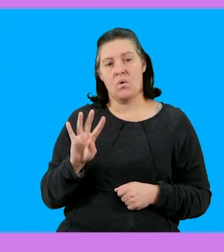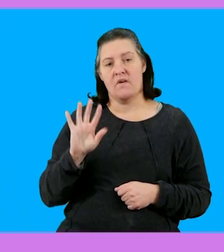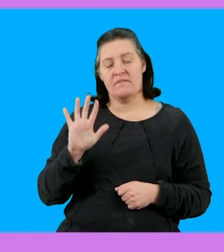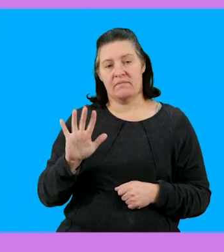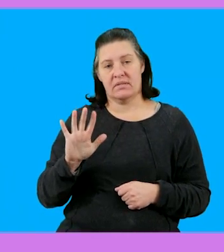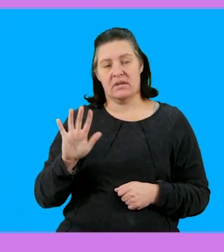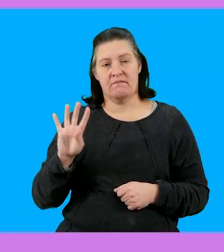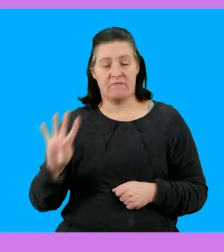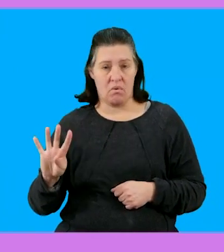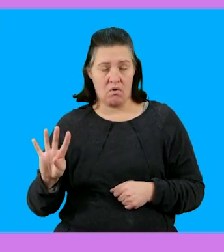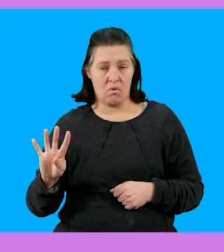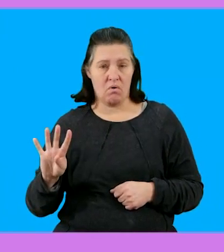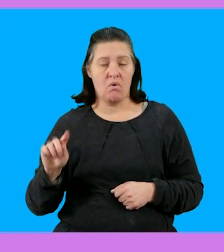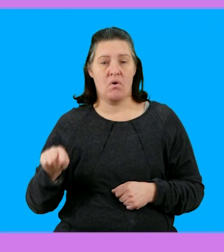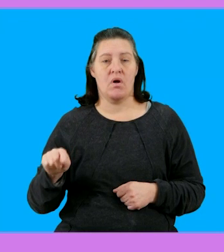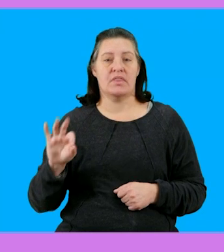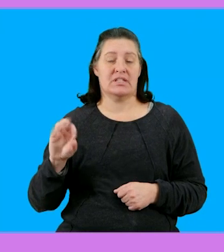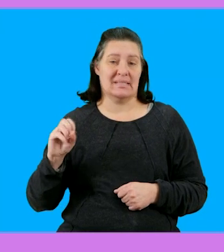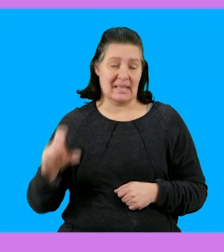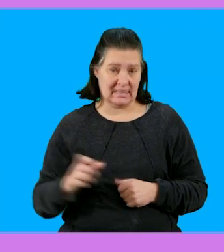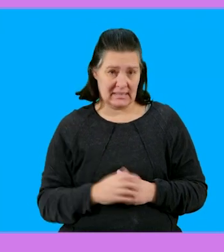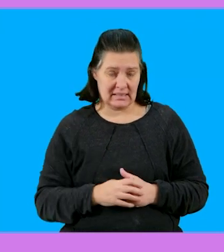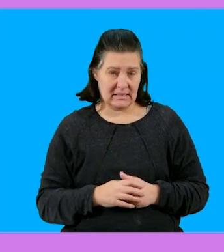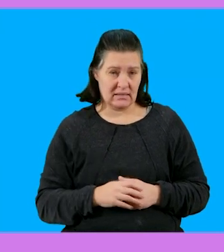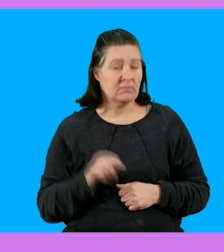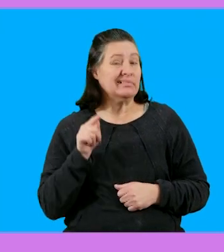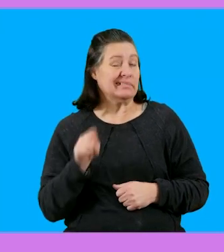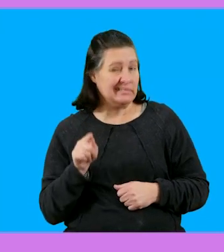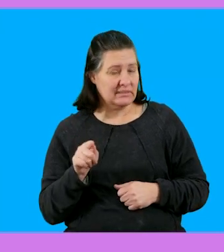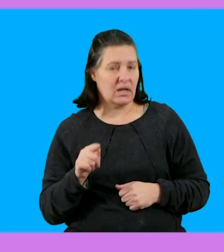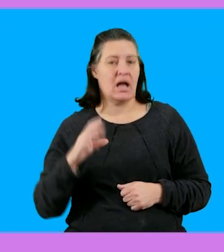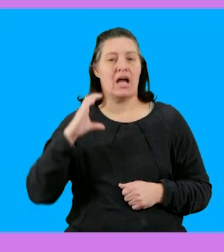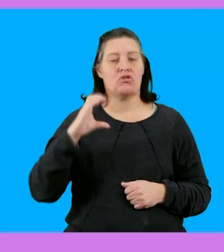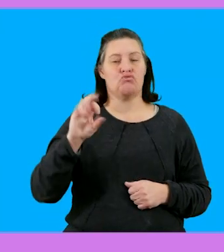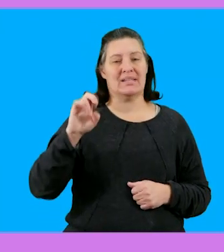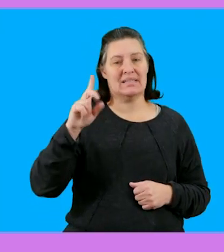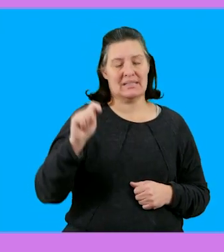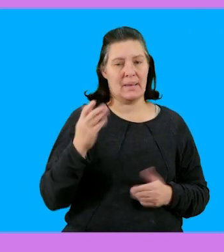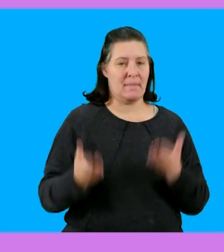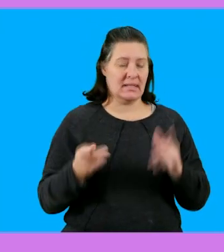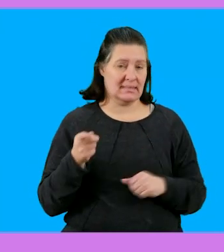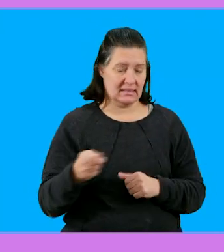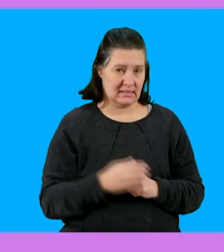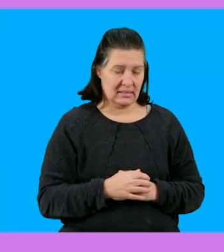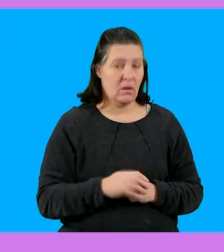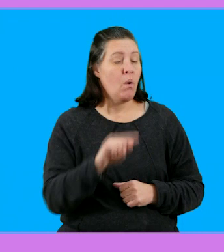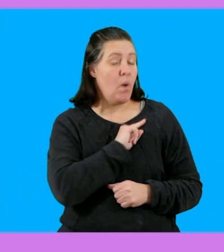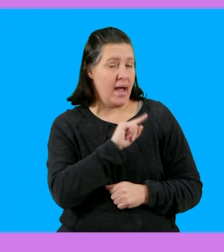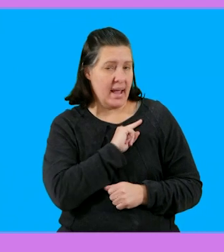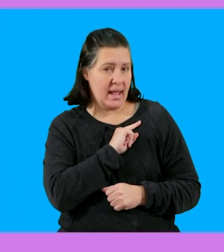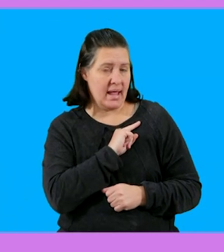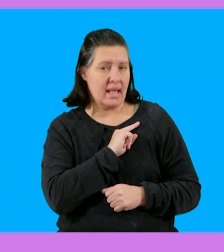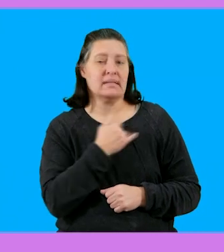1,454 Rand and 39 cents, right? So if I look at this, this will be a credit balance, right? Because